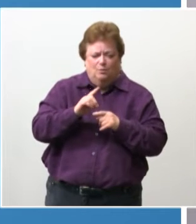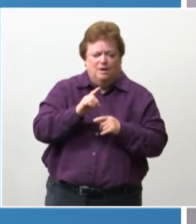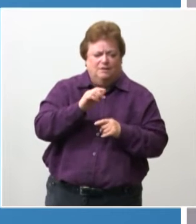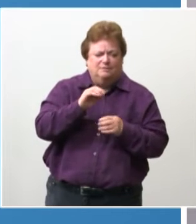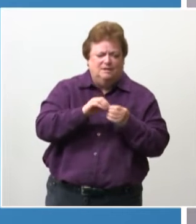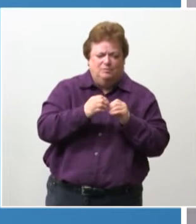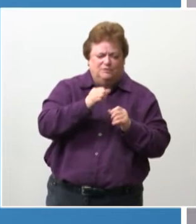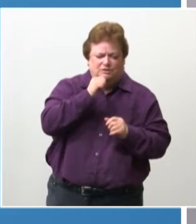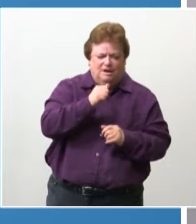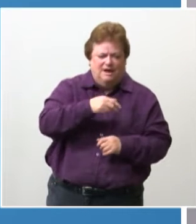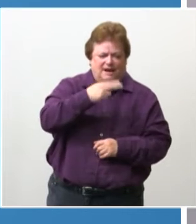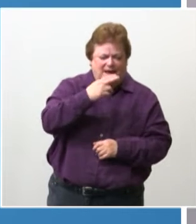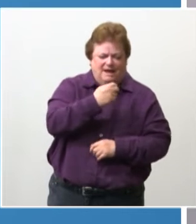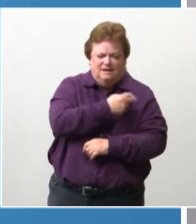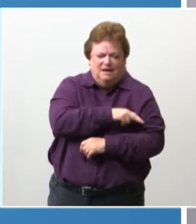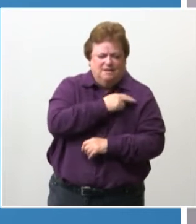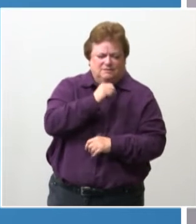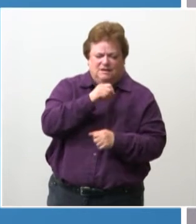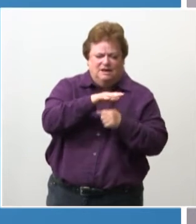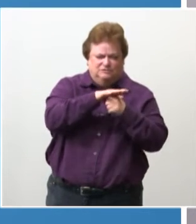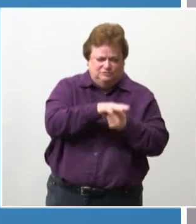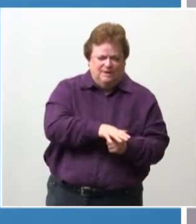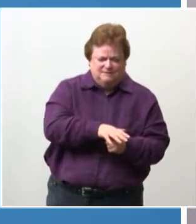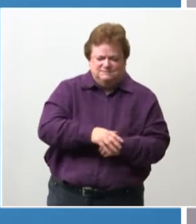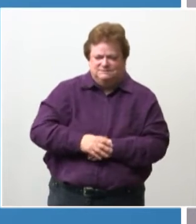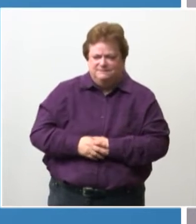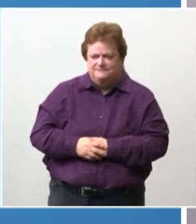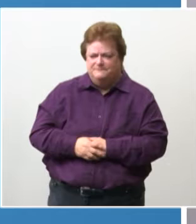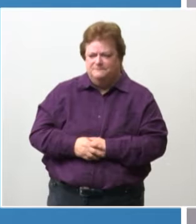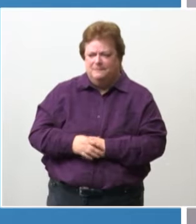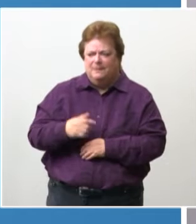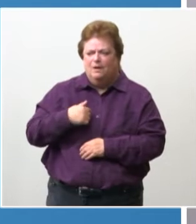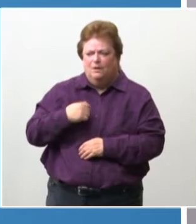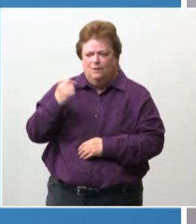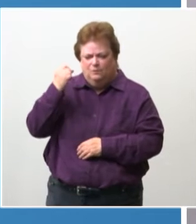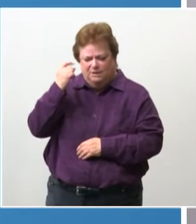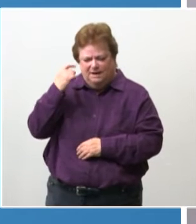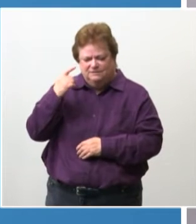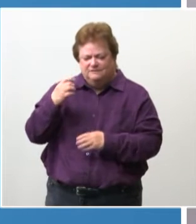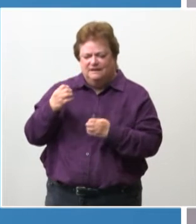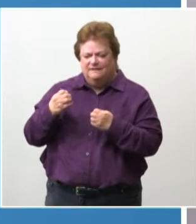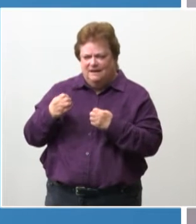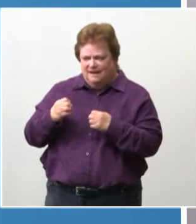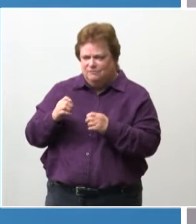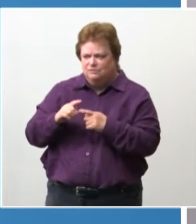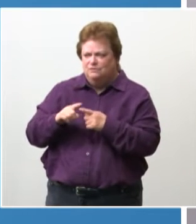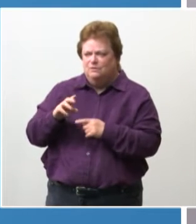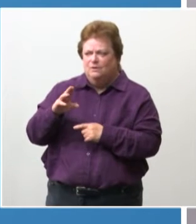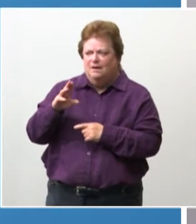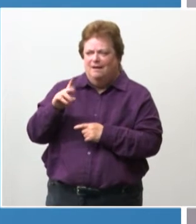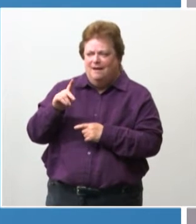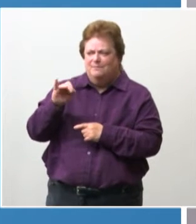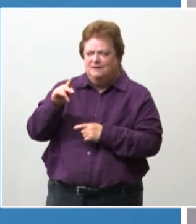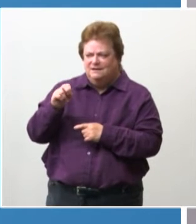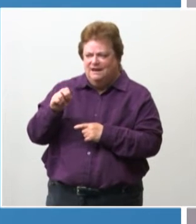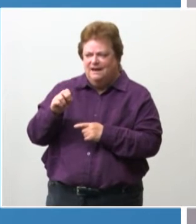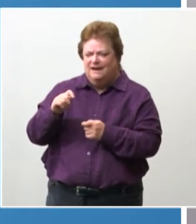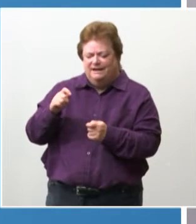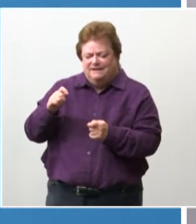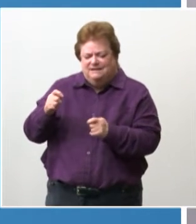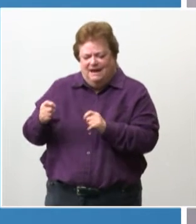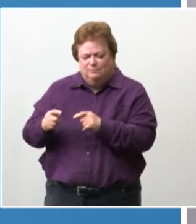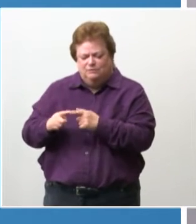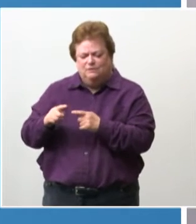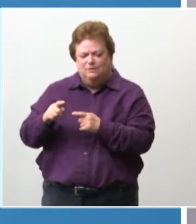and hospitals aren't highly stressed. We understand the effort to update the guidance and adapt to